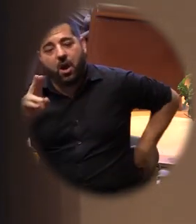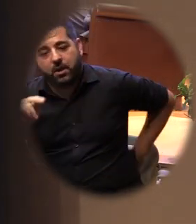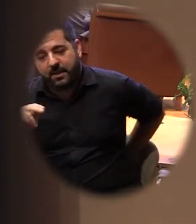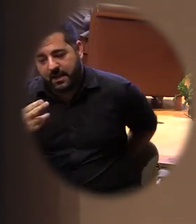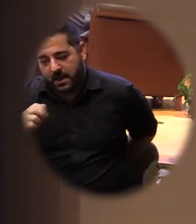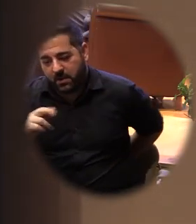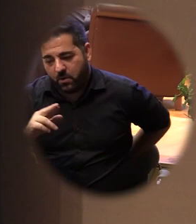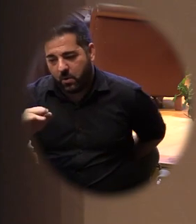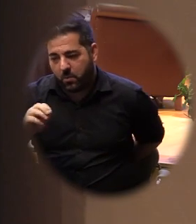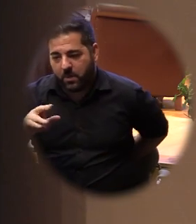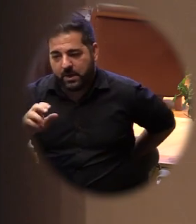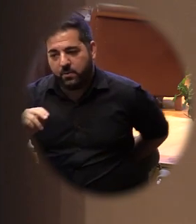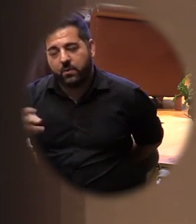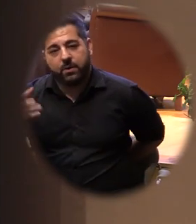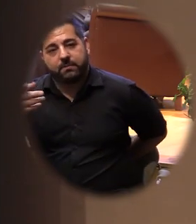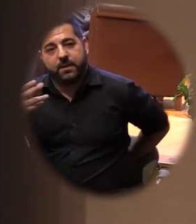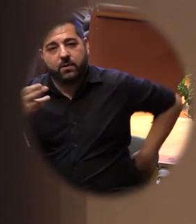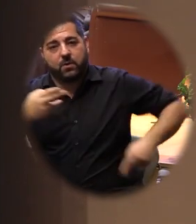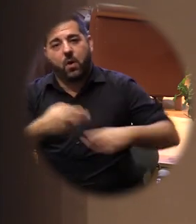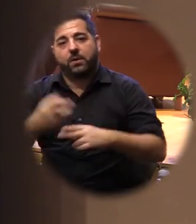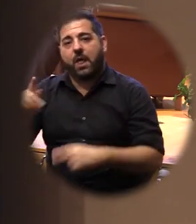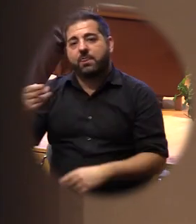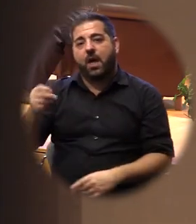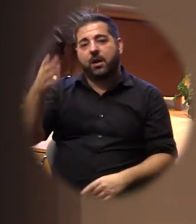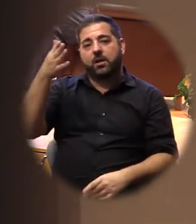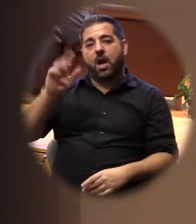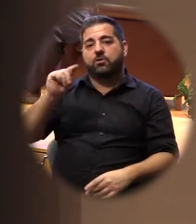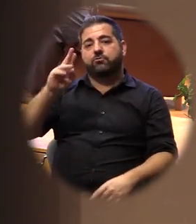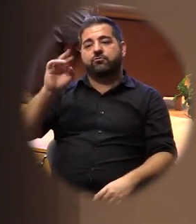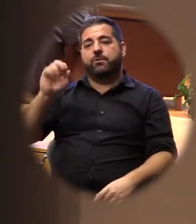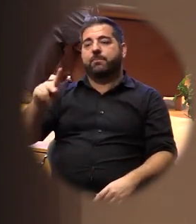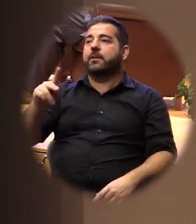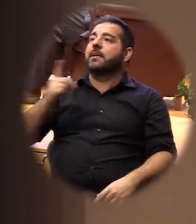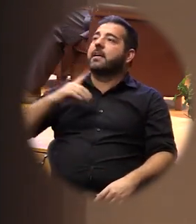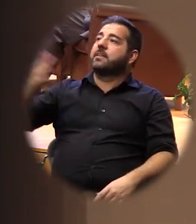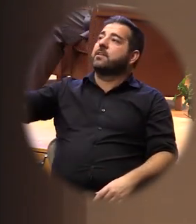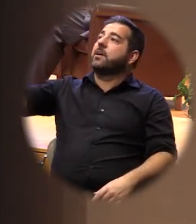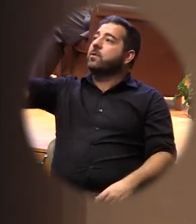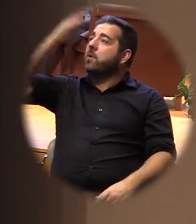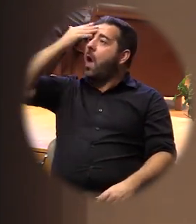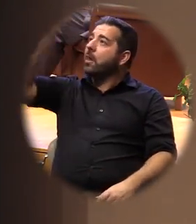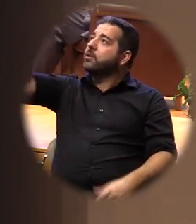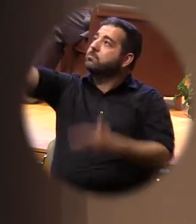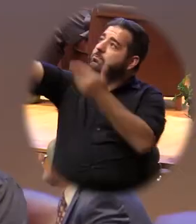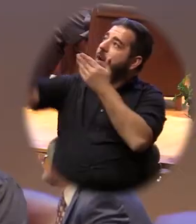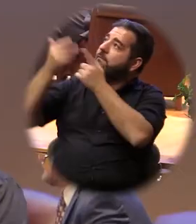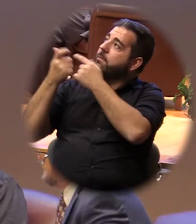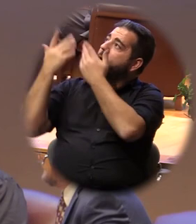the God view, the God trick, which is, knowledge from above for all time. So.